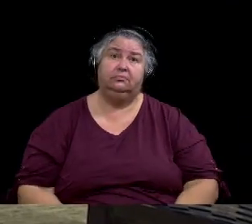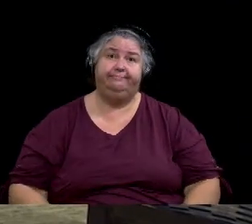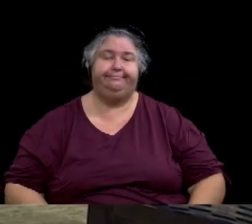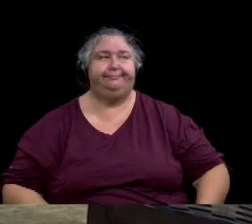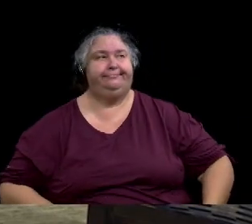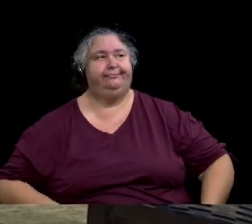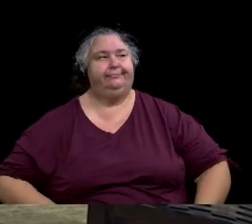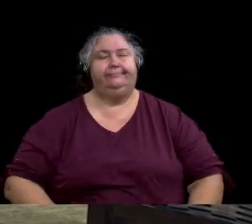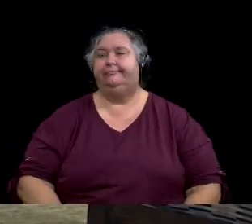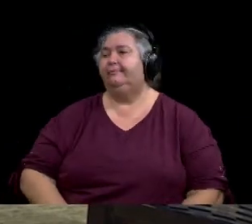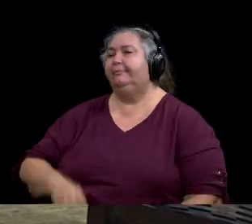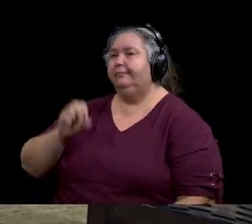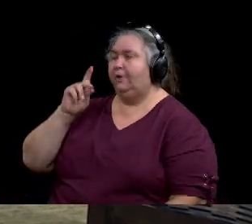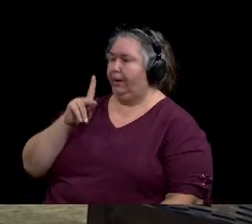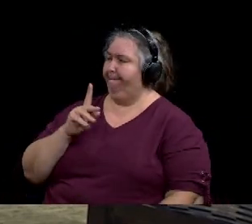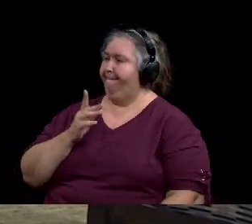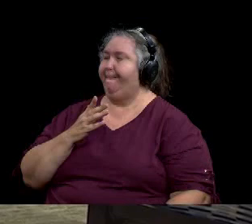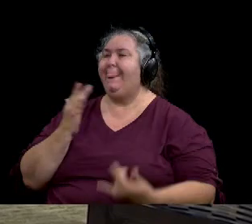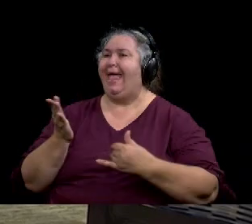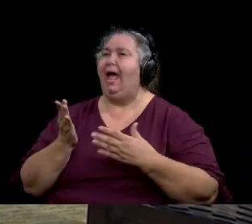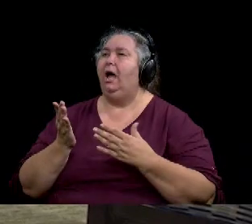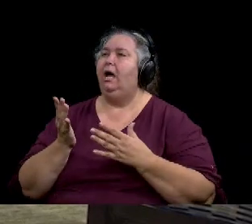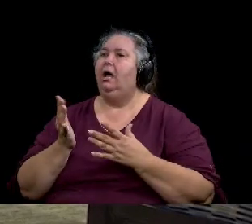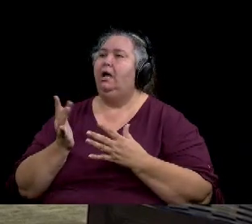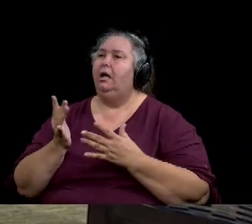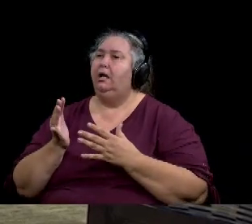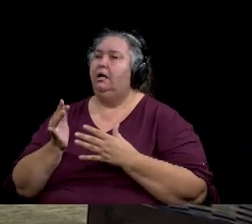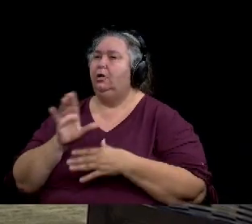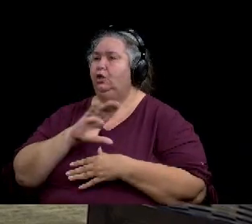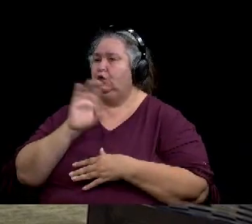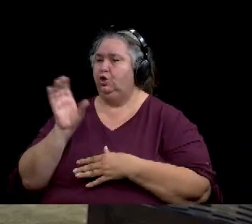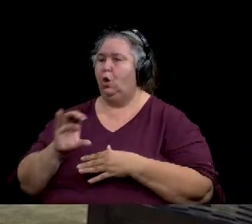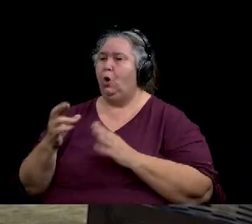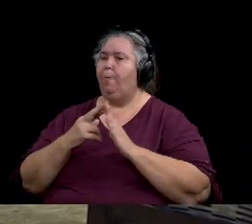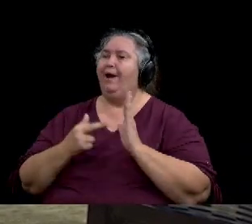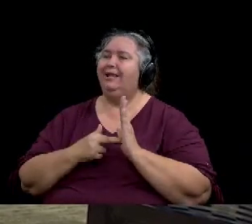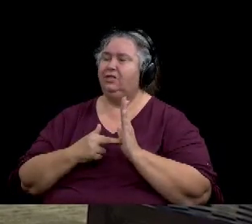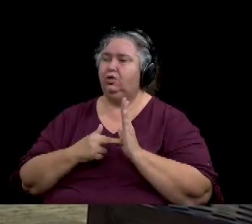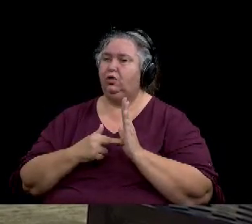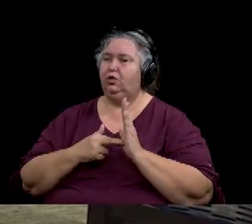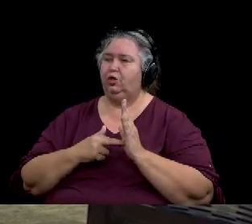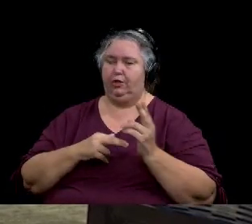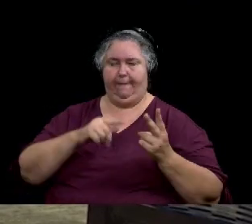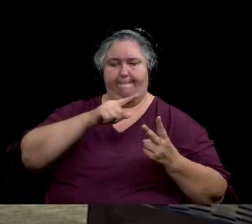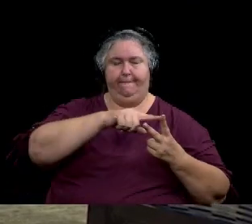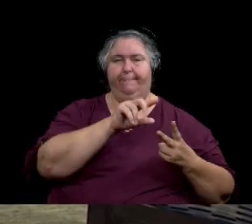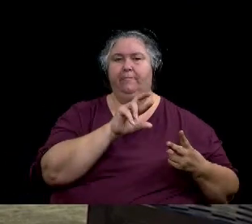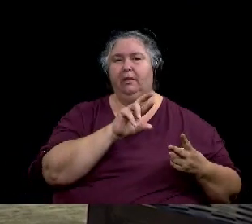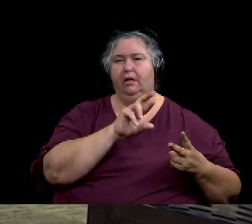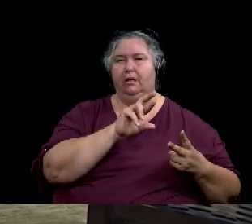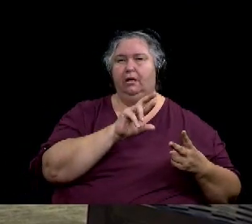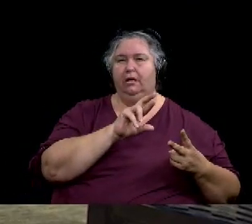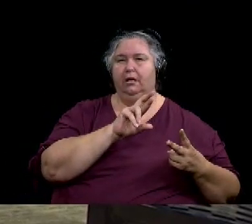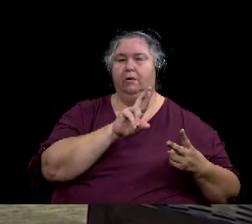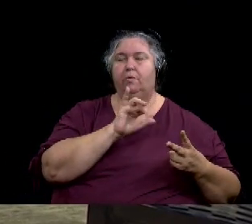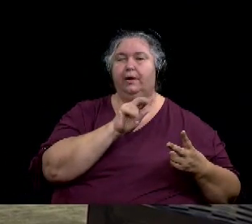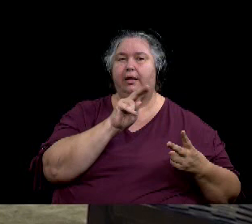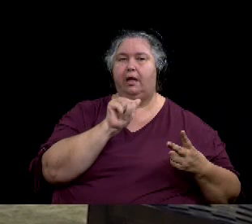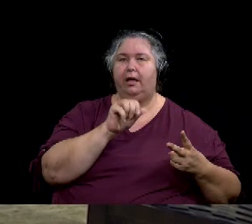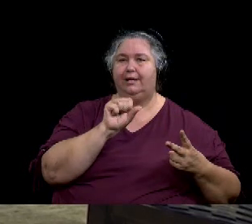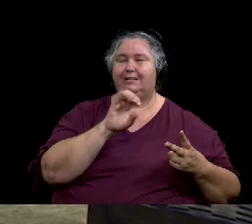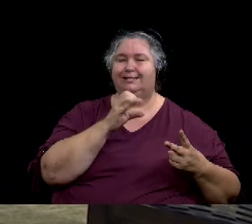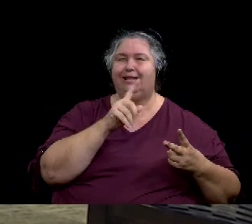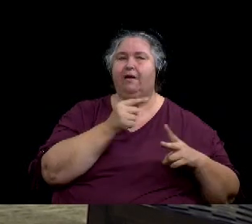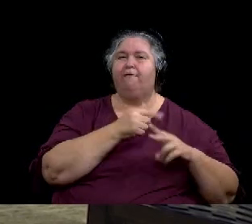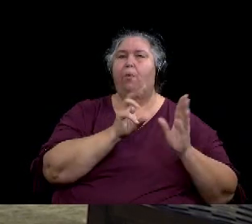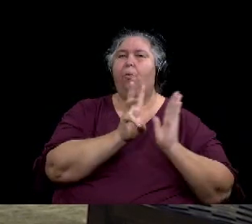Okay, let's go to the Zoom registered media that we have. We have Rhiannon Sagert with the Waco Tribune-Herald on the line, and we